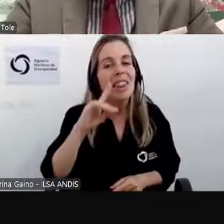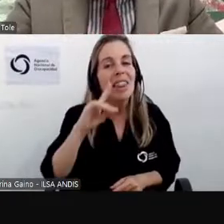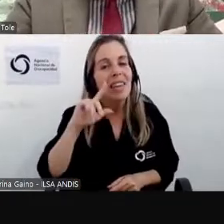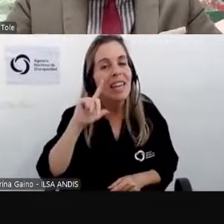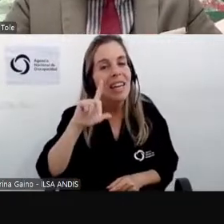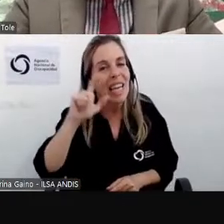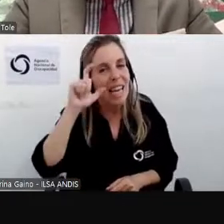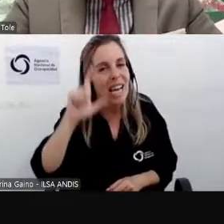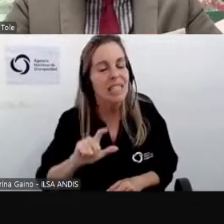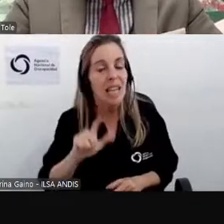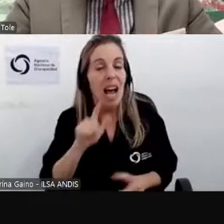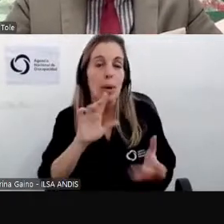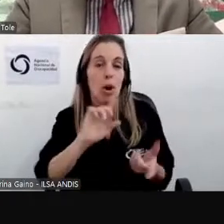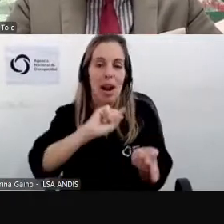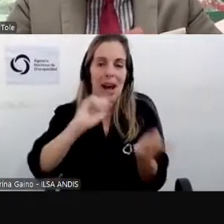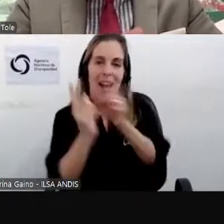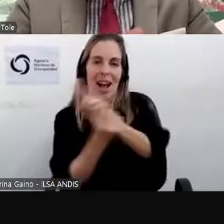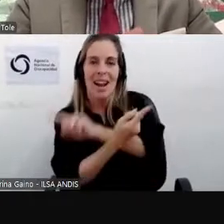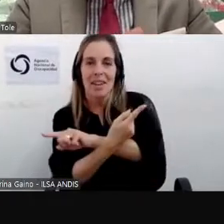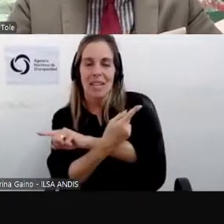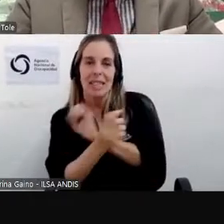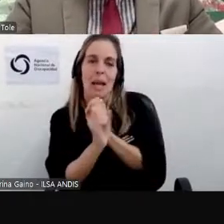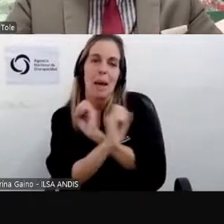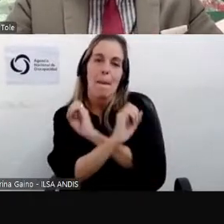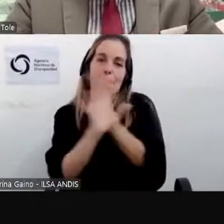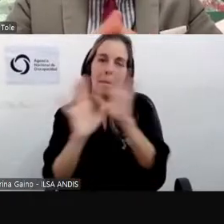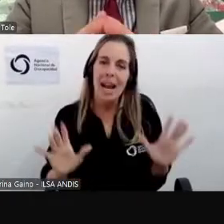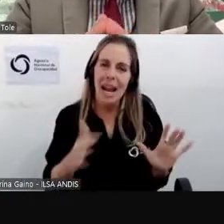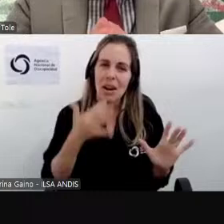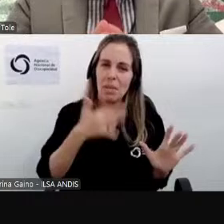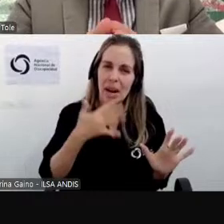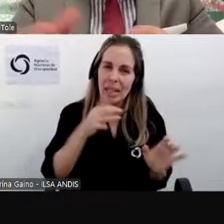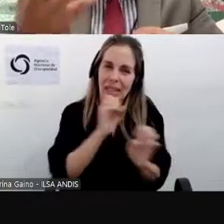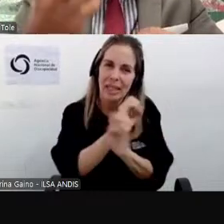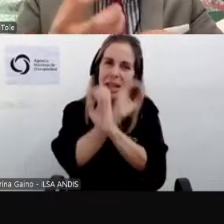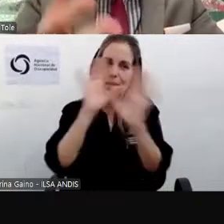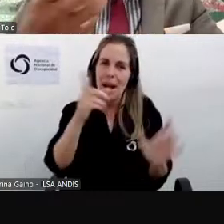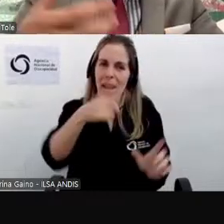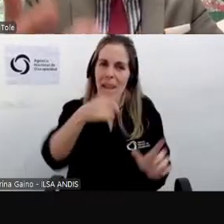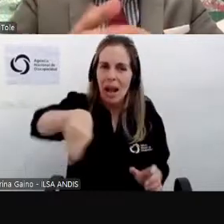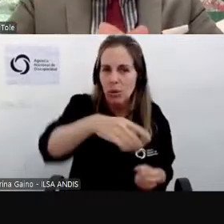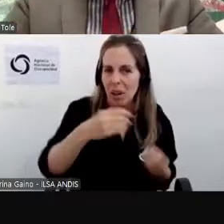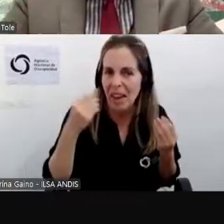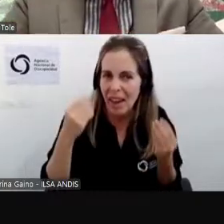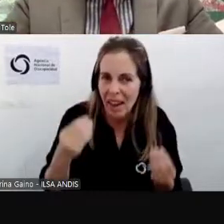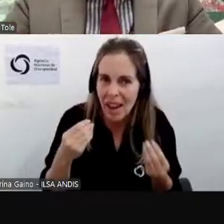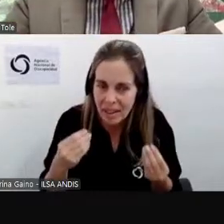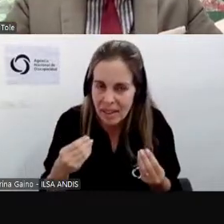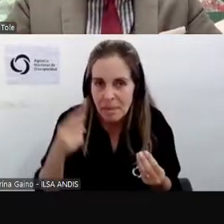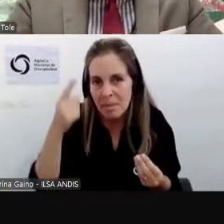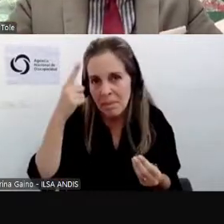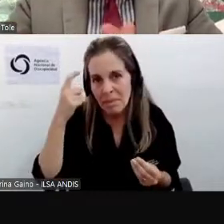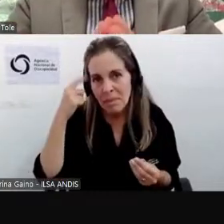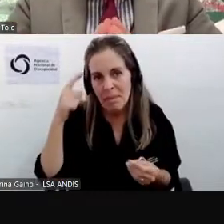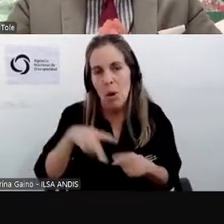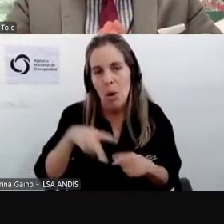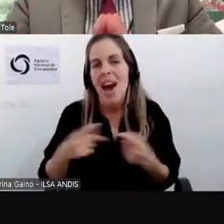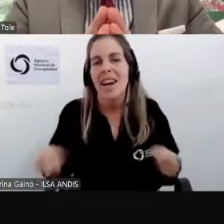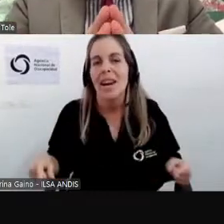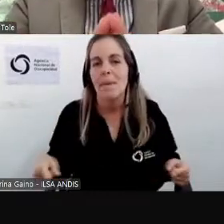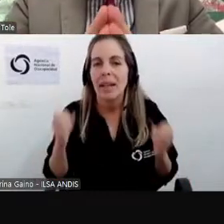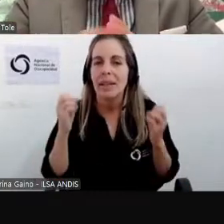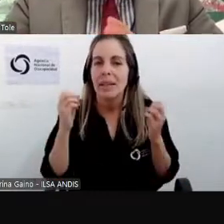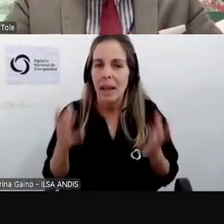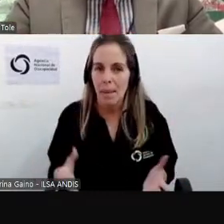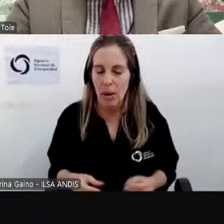diligence. By stating what it is not, it might be better or easier